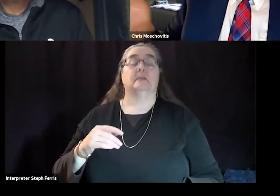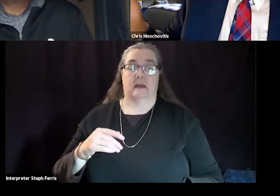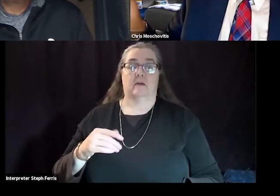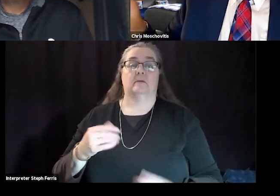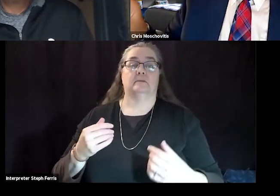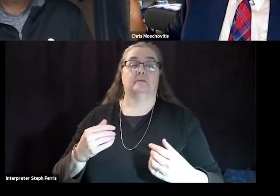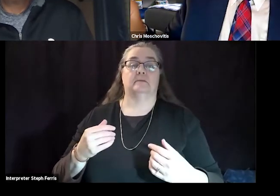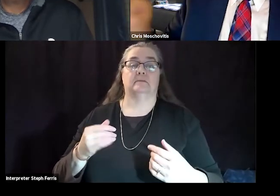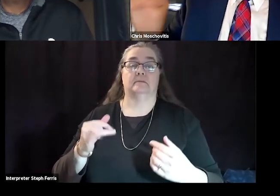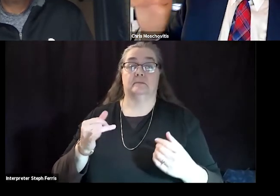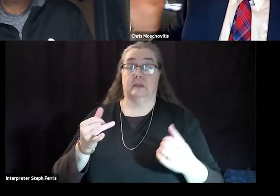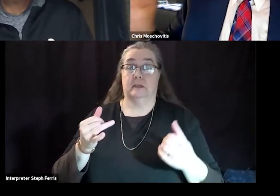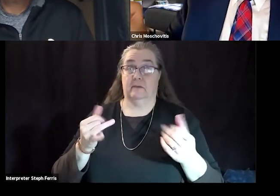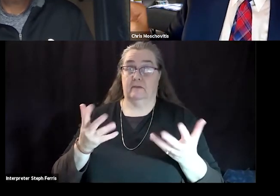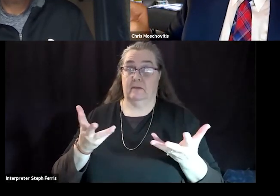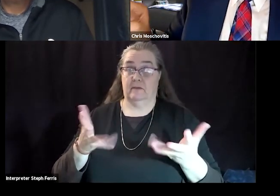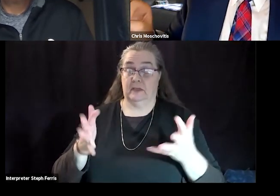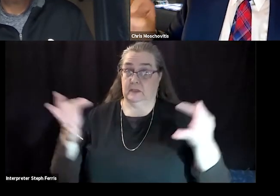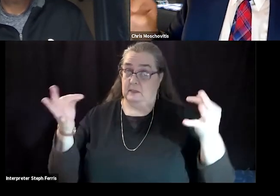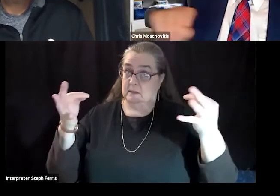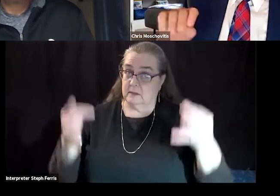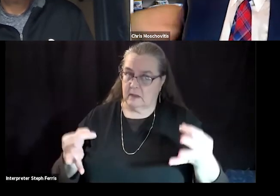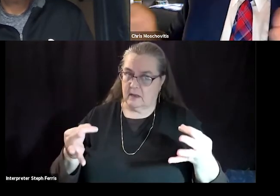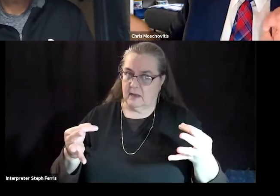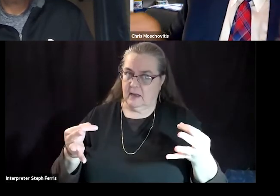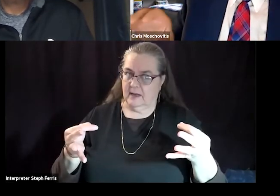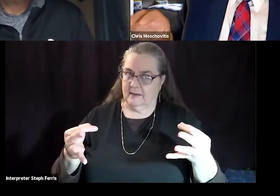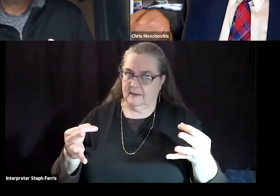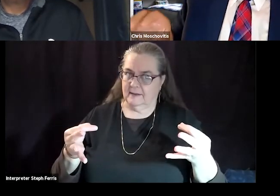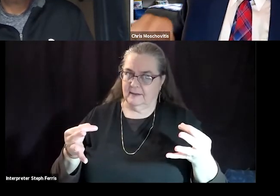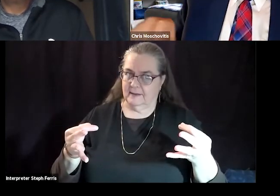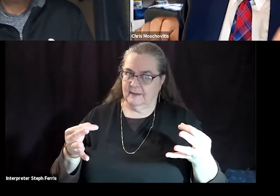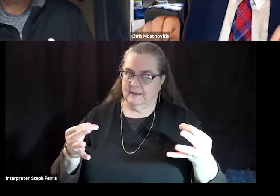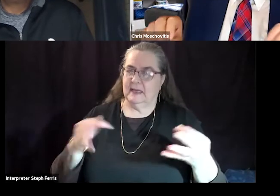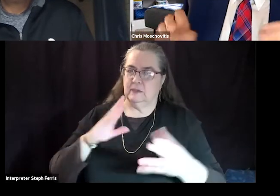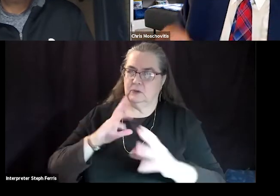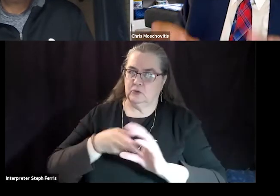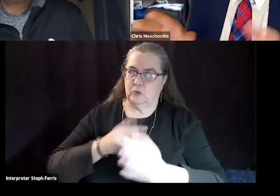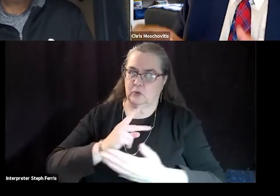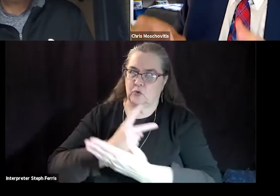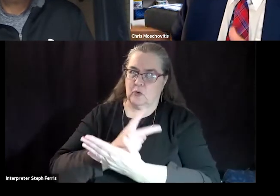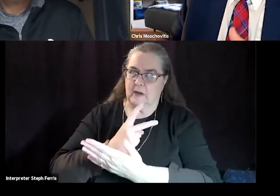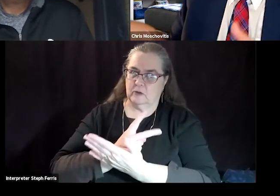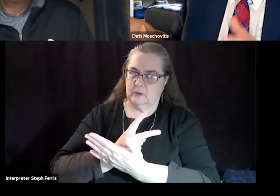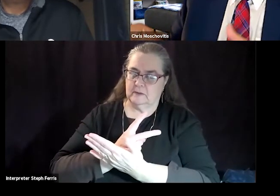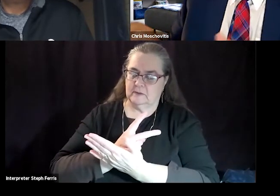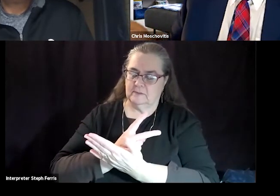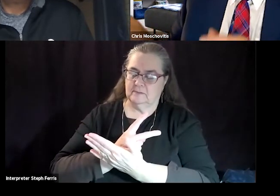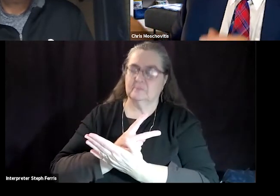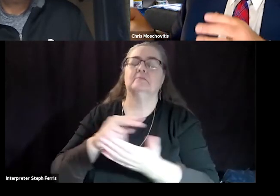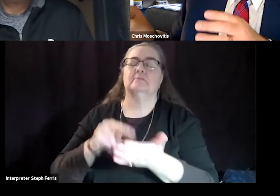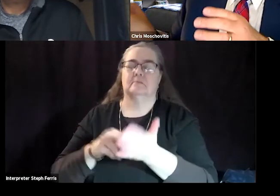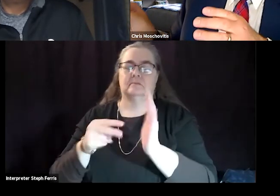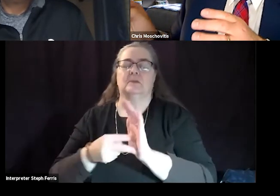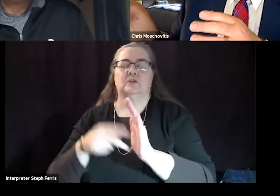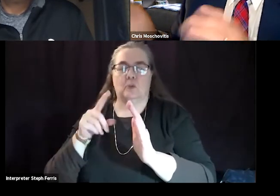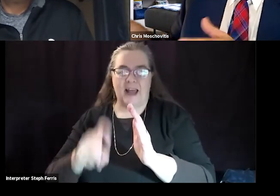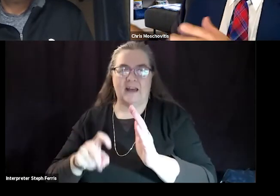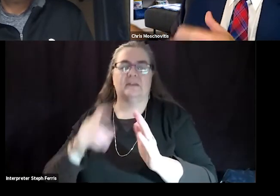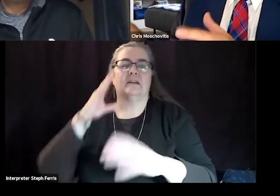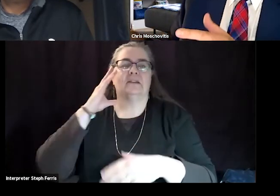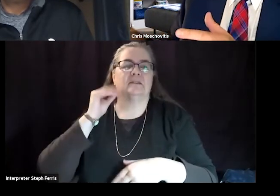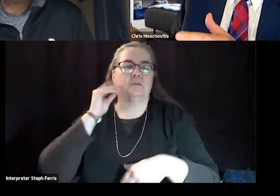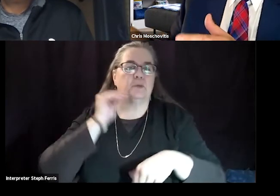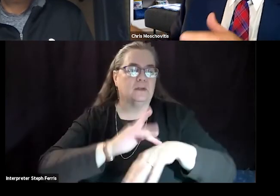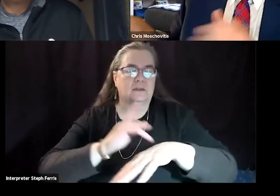substantial exposure at the different aspects of the field, because it's a very different thing to be talking about